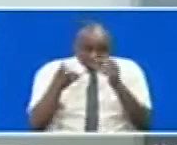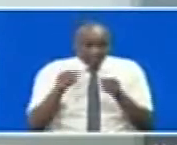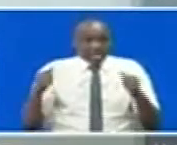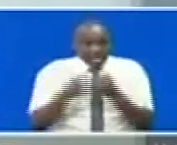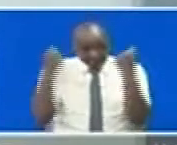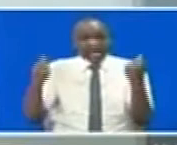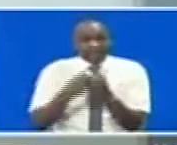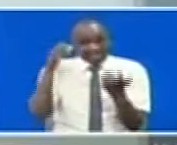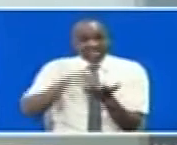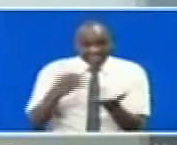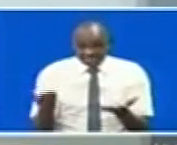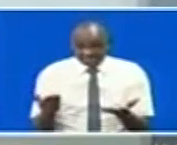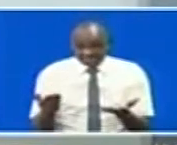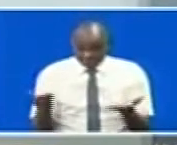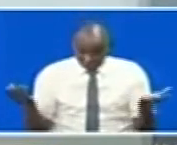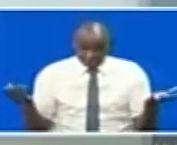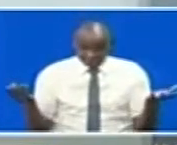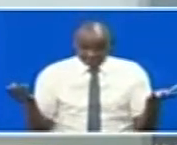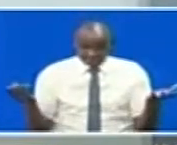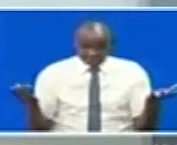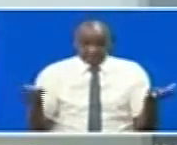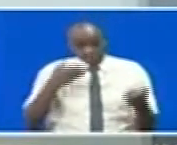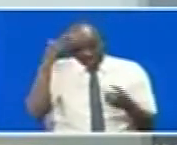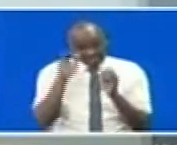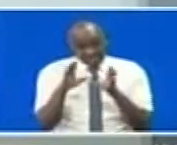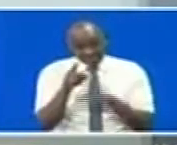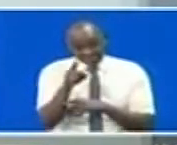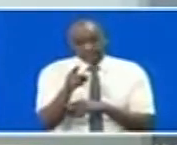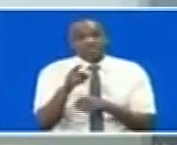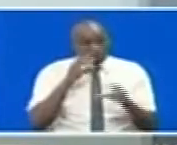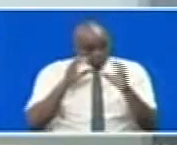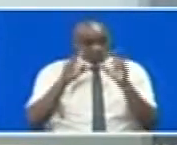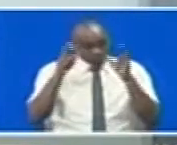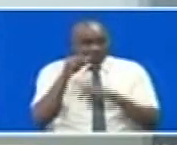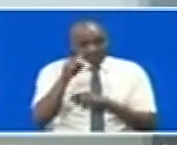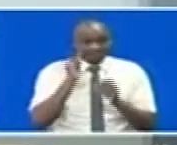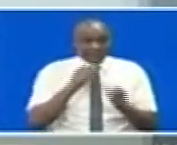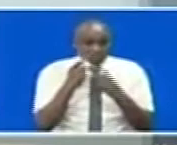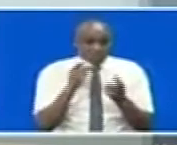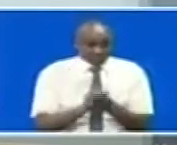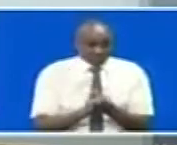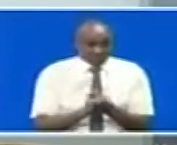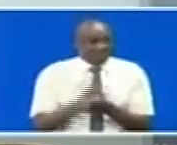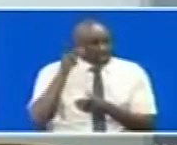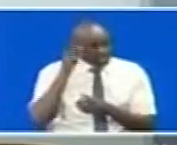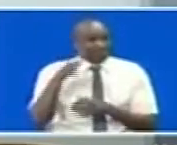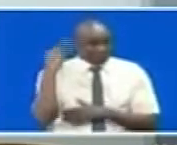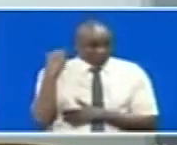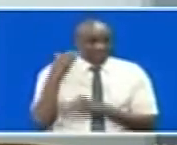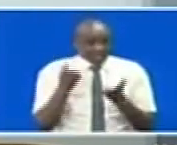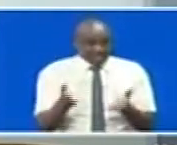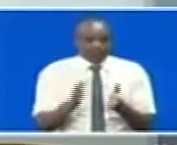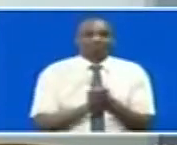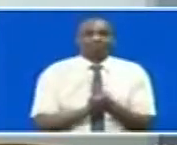recurrent thing? Well, lest we forget, it's a conversation we've had once before. As lest we forget